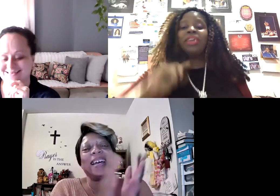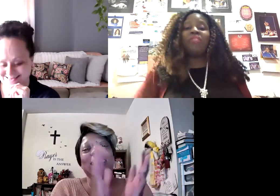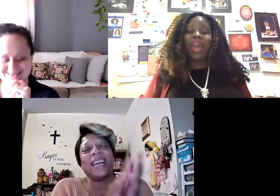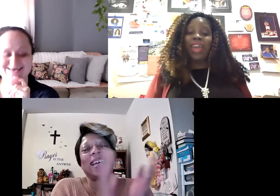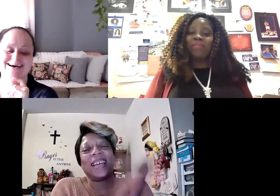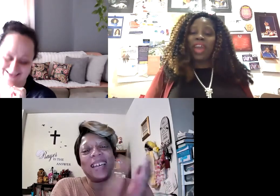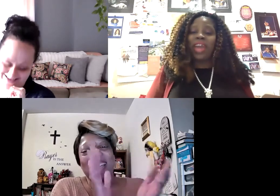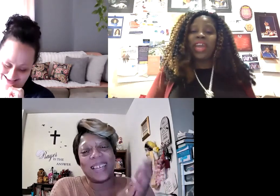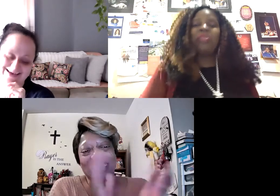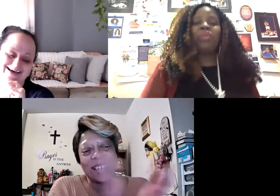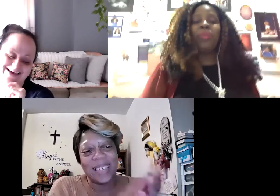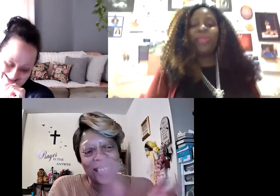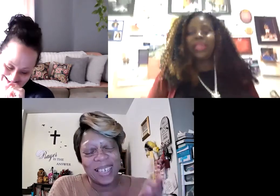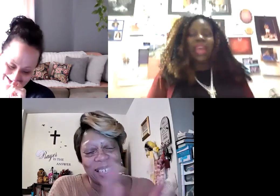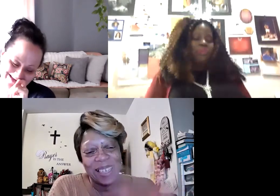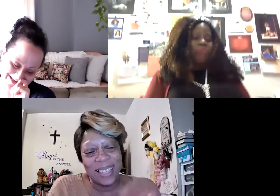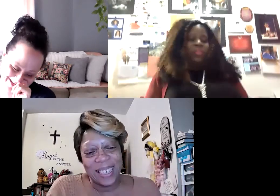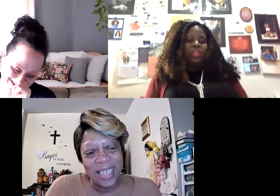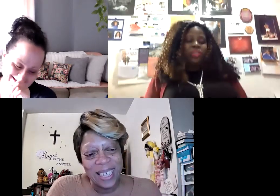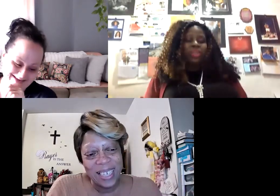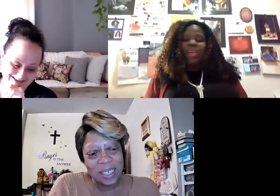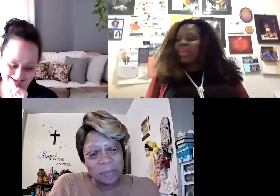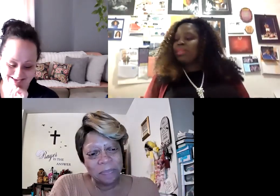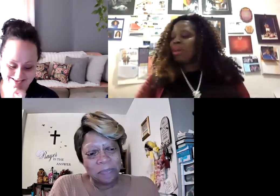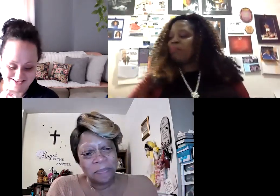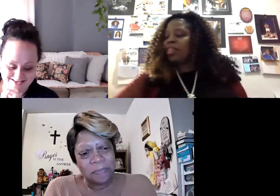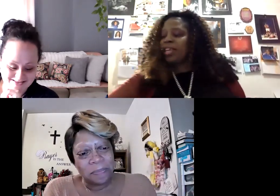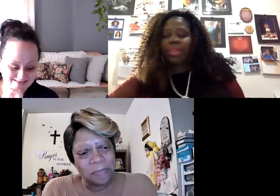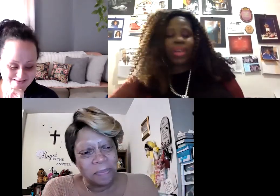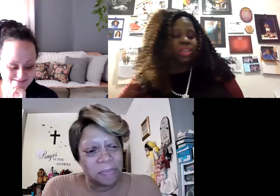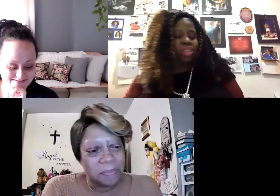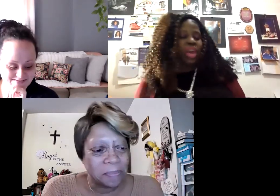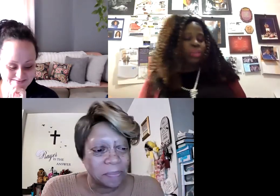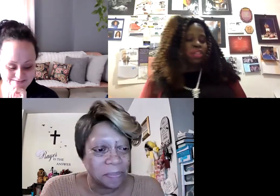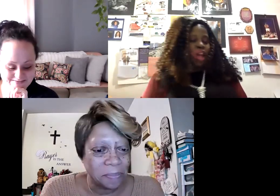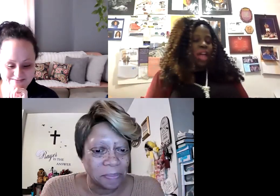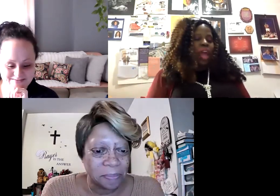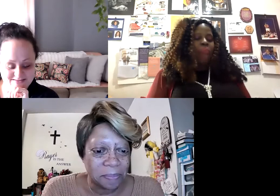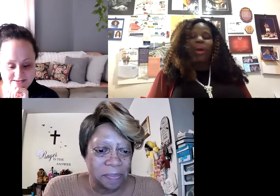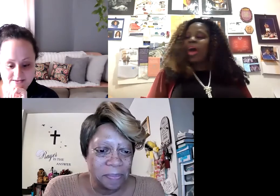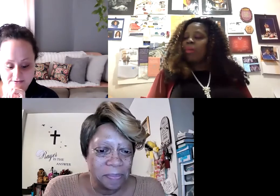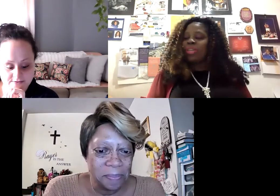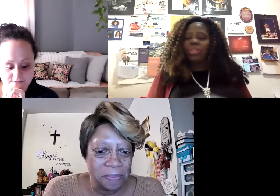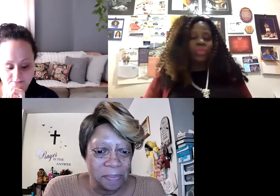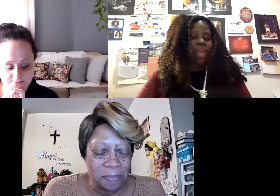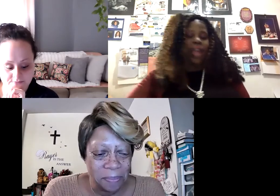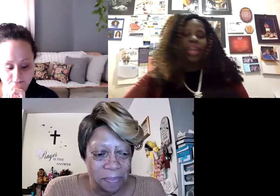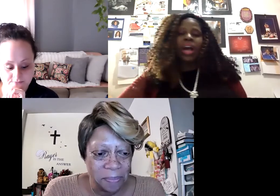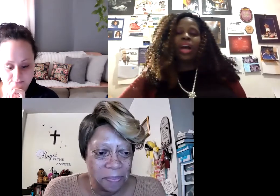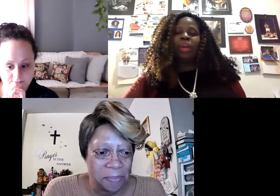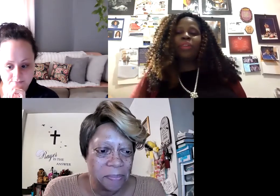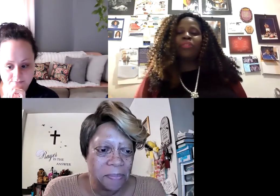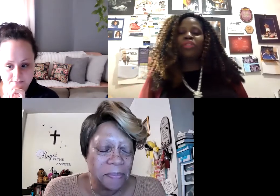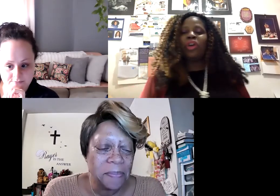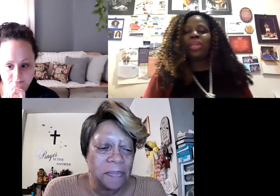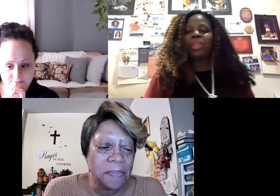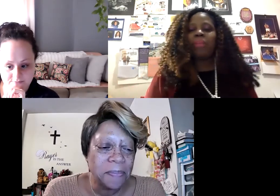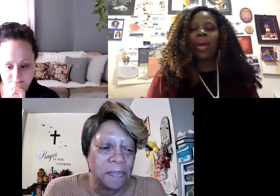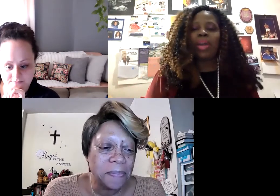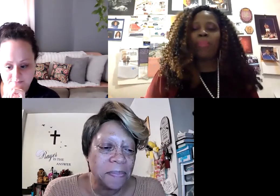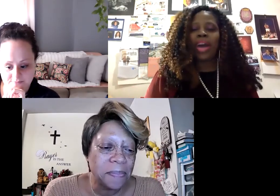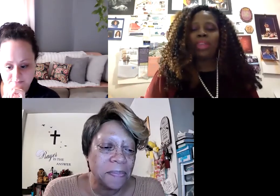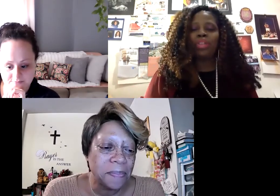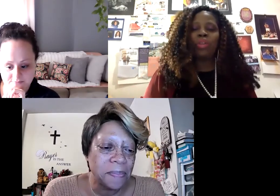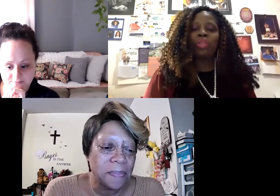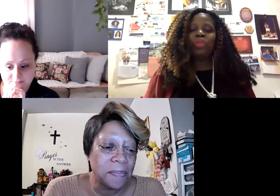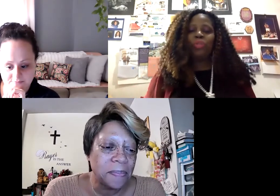that? Right? So we want to save money, reduce taxes. So I'm really excited to share with y'all about how we do that. If you notice in